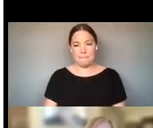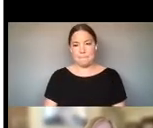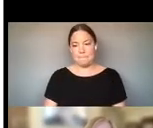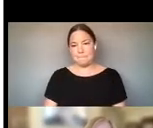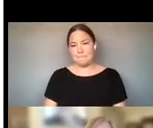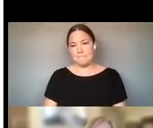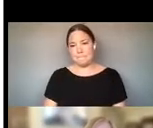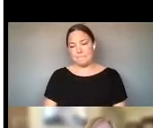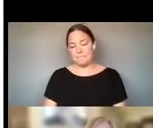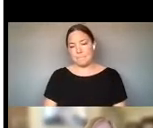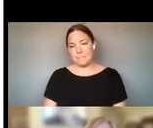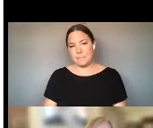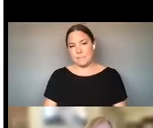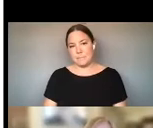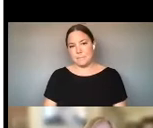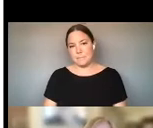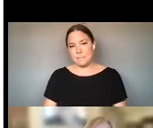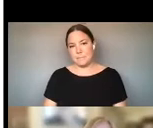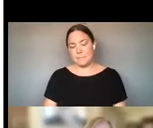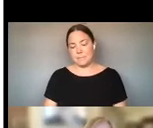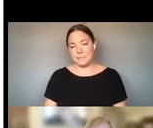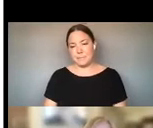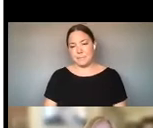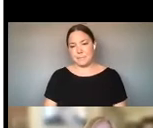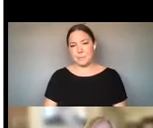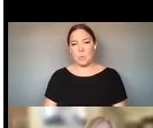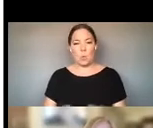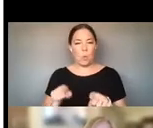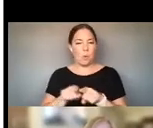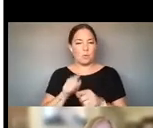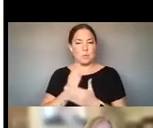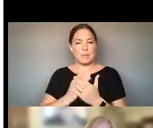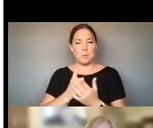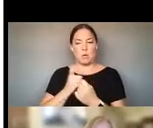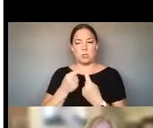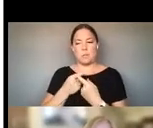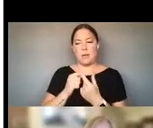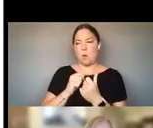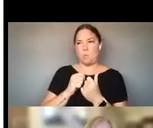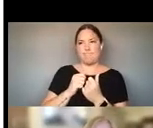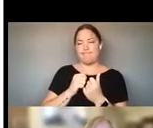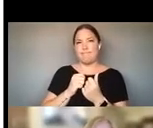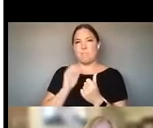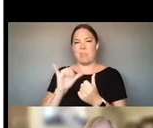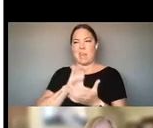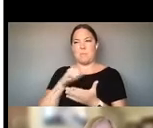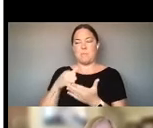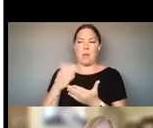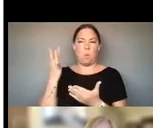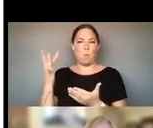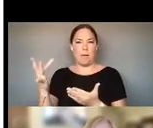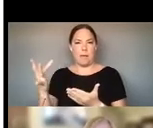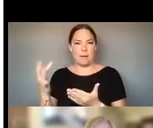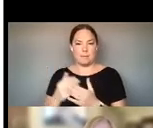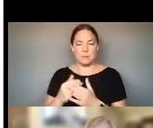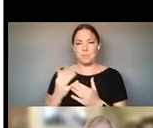about maybe some of the thinking behind that. So I just wanted to, to circle back